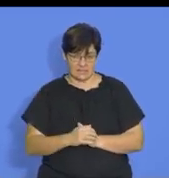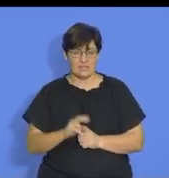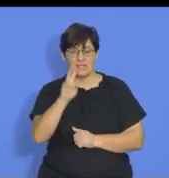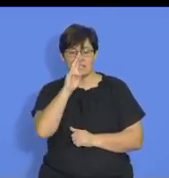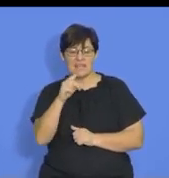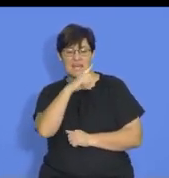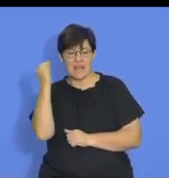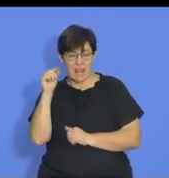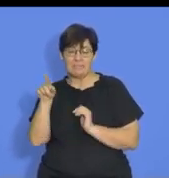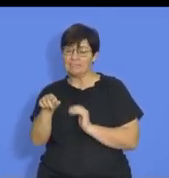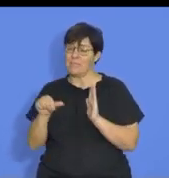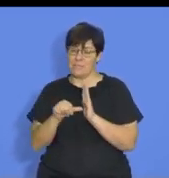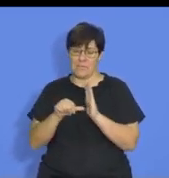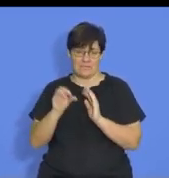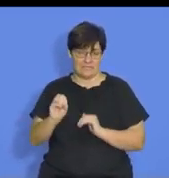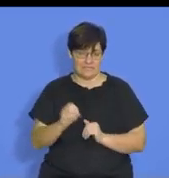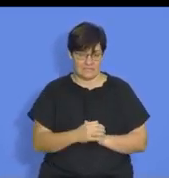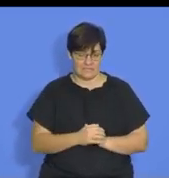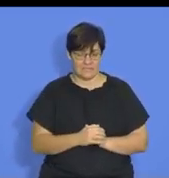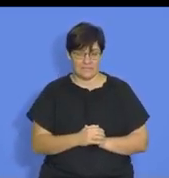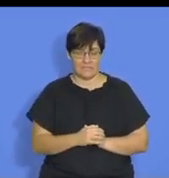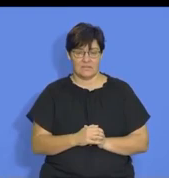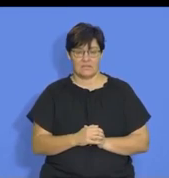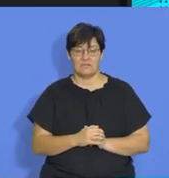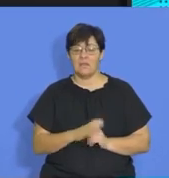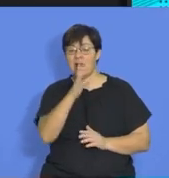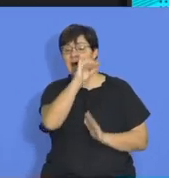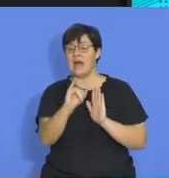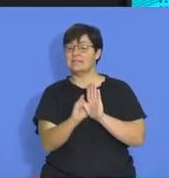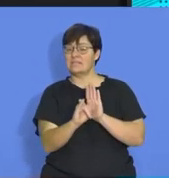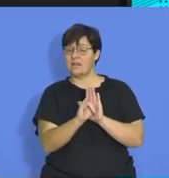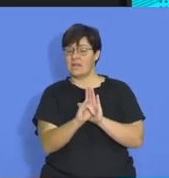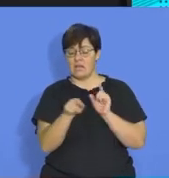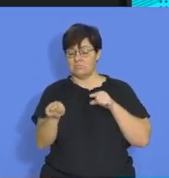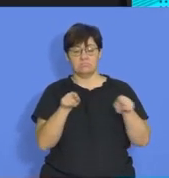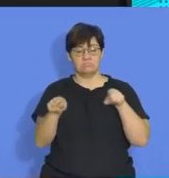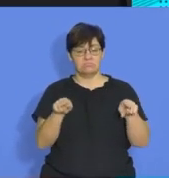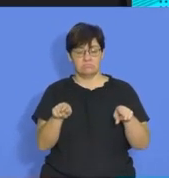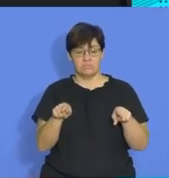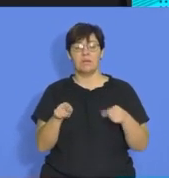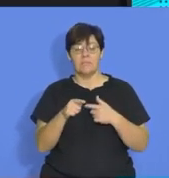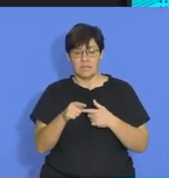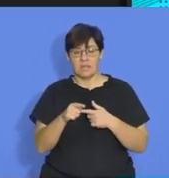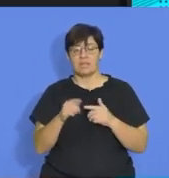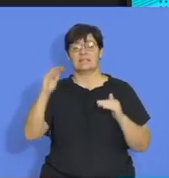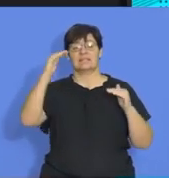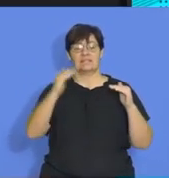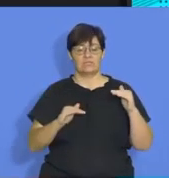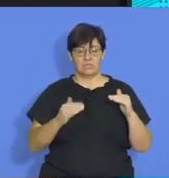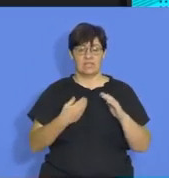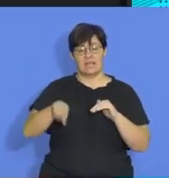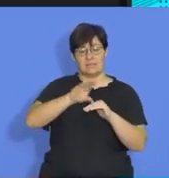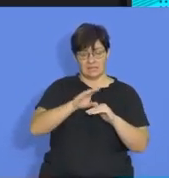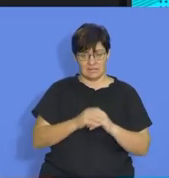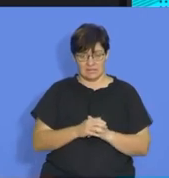see why the names are so important, right? You've got to identify which partner is now